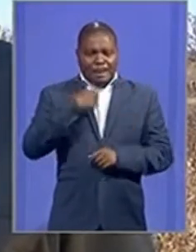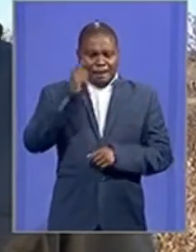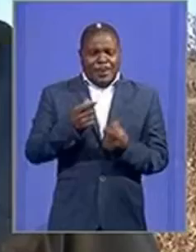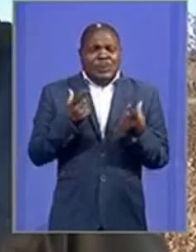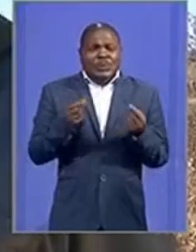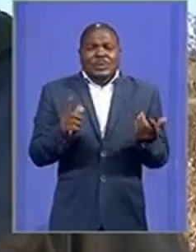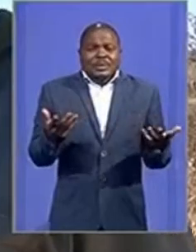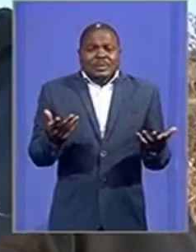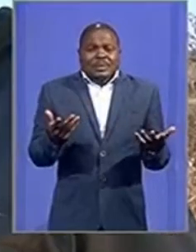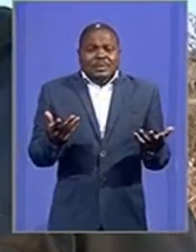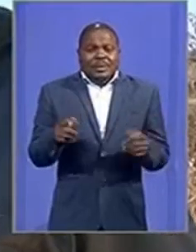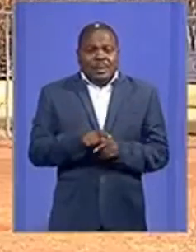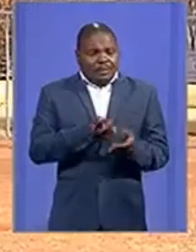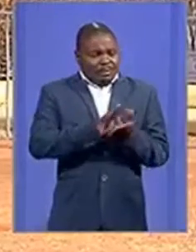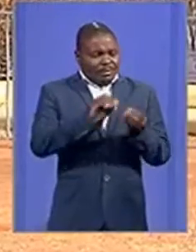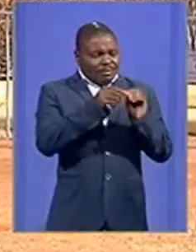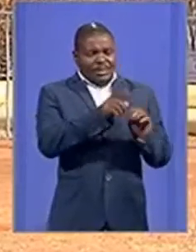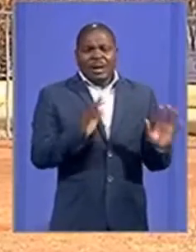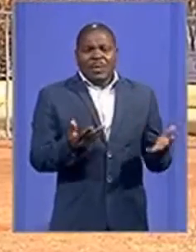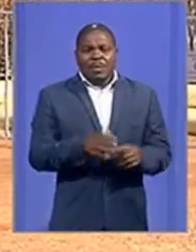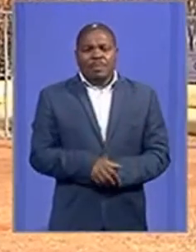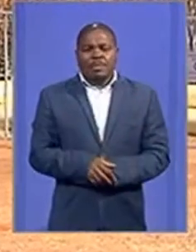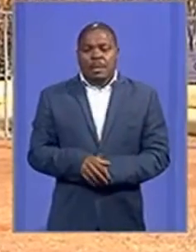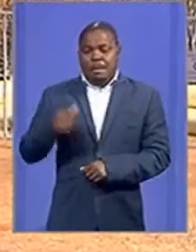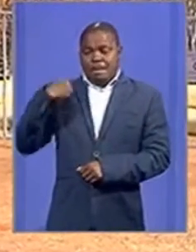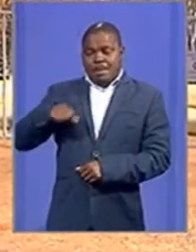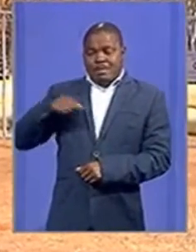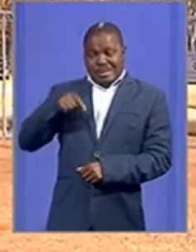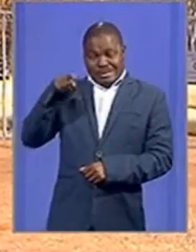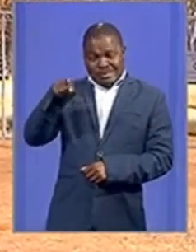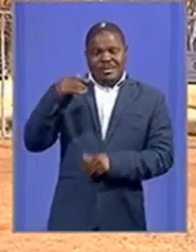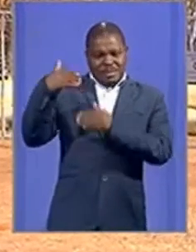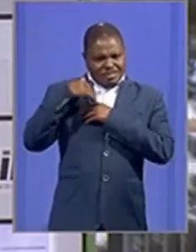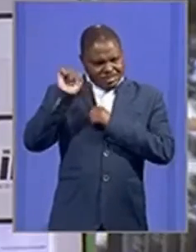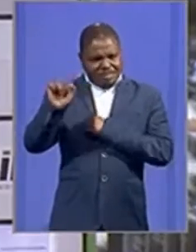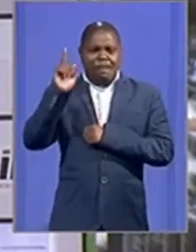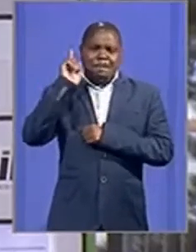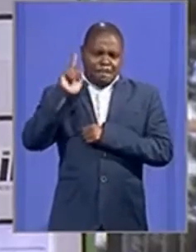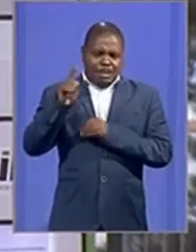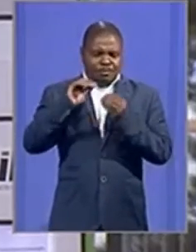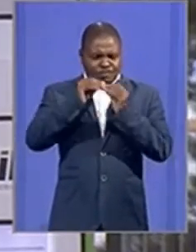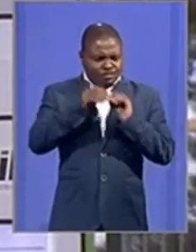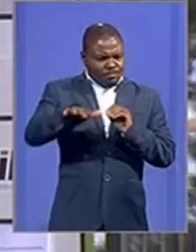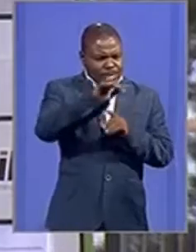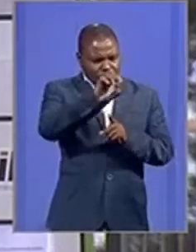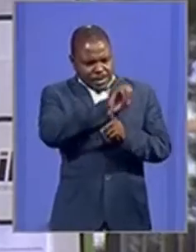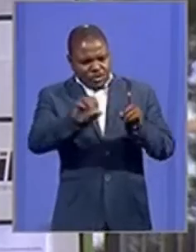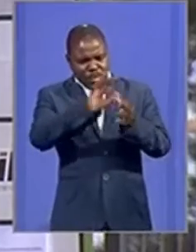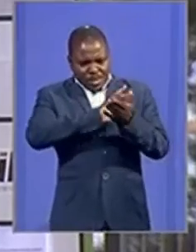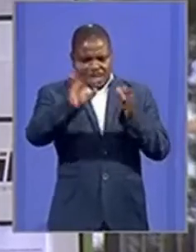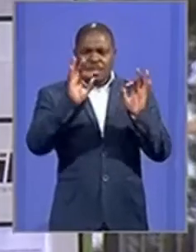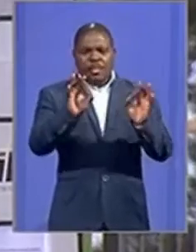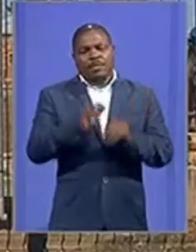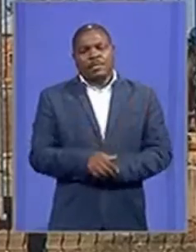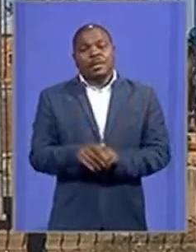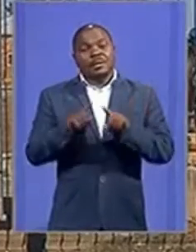for sewer plant to be fixed. Masepala wa selegae o na le maikarabelo a go fana ka polokego le tikologo yeo e hlwekilego go badudi.